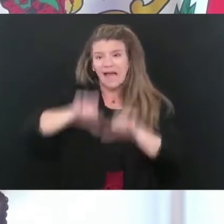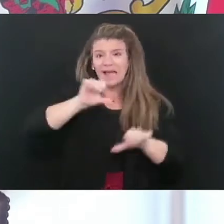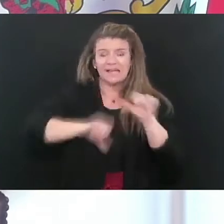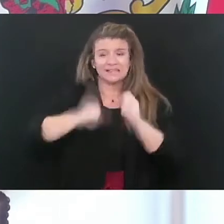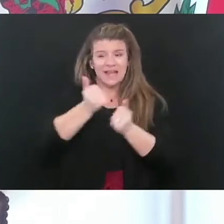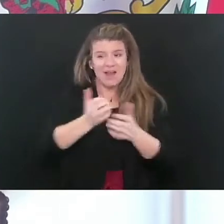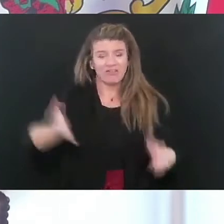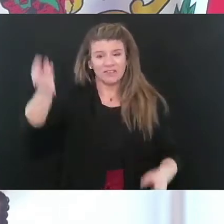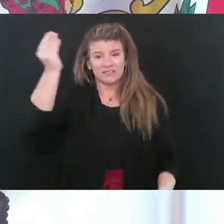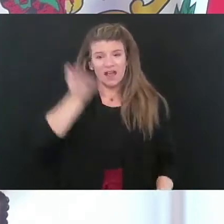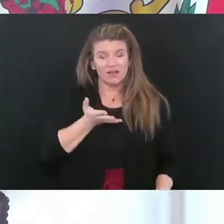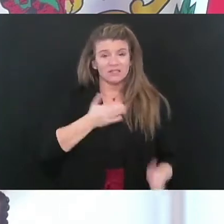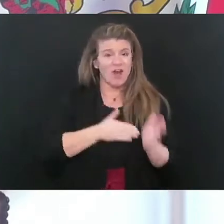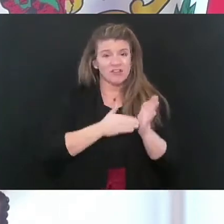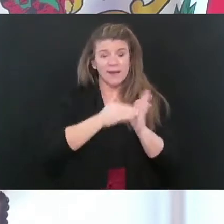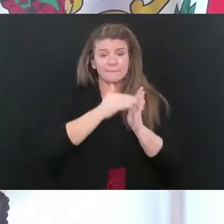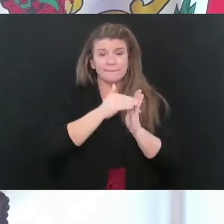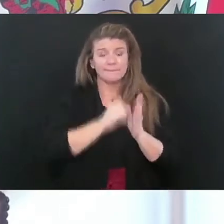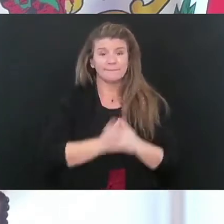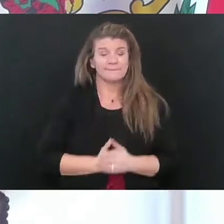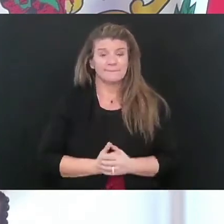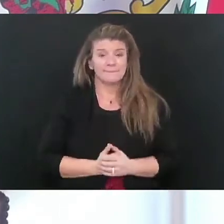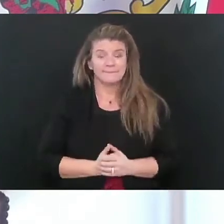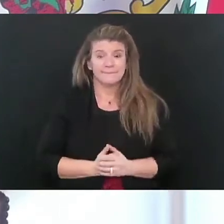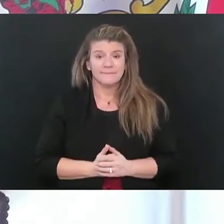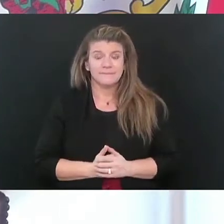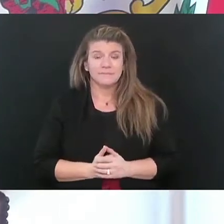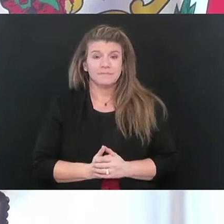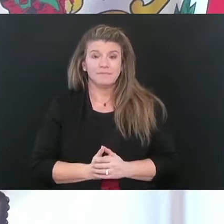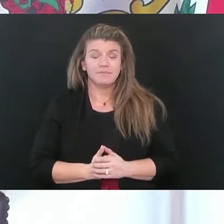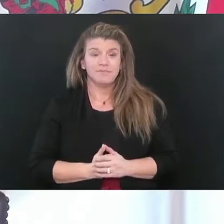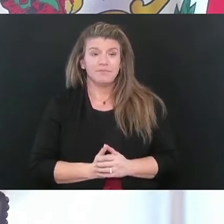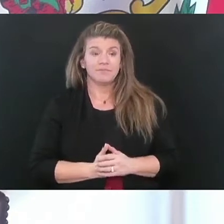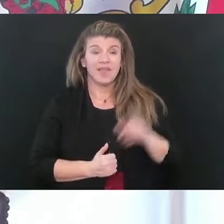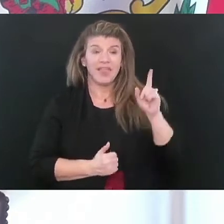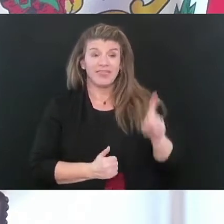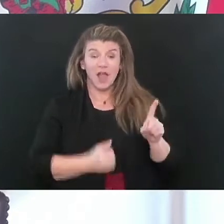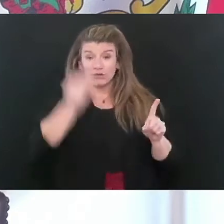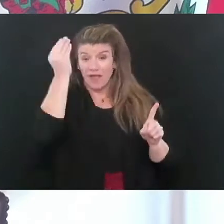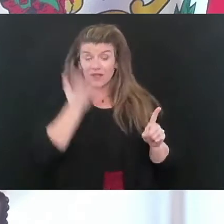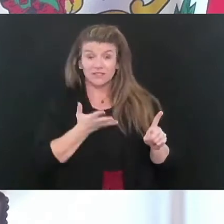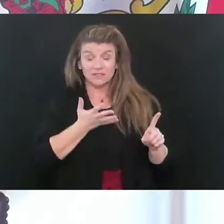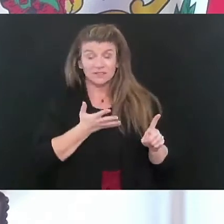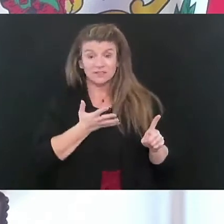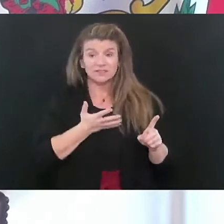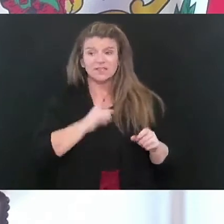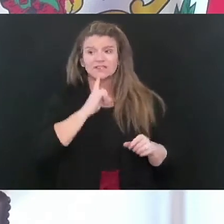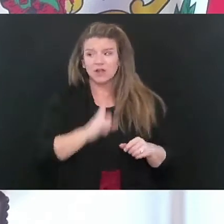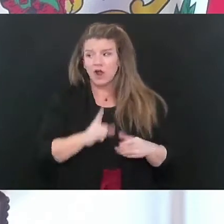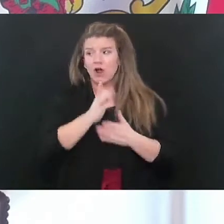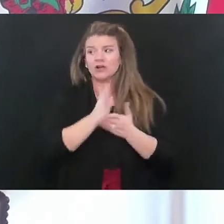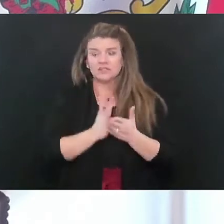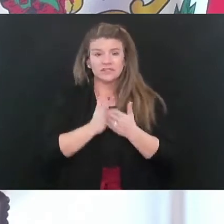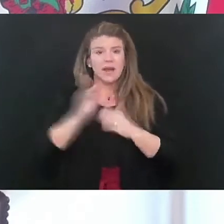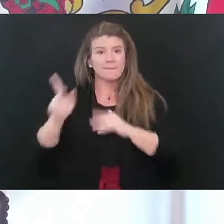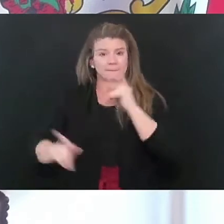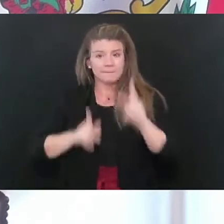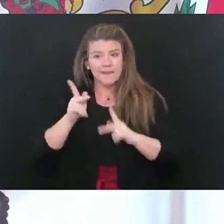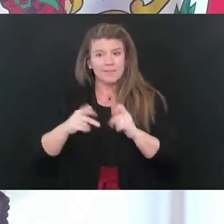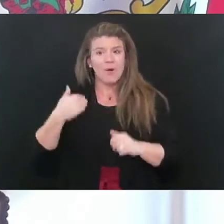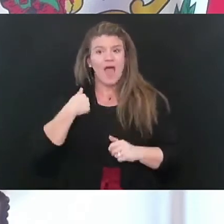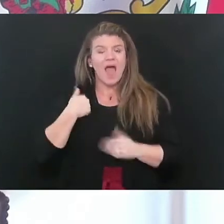telling us all the time, you know, and they're telling us, you know, that there are some people that have had some